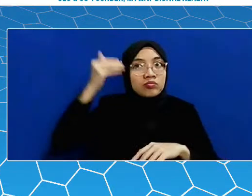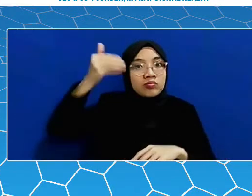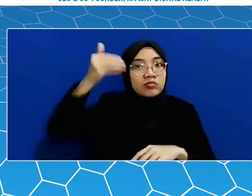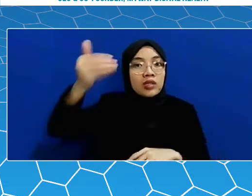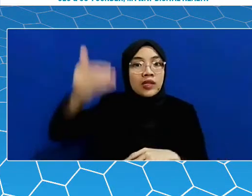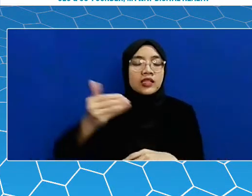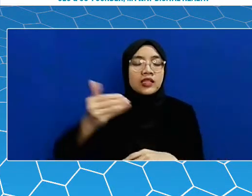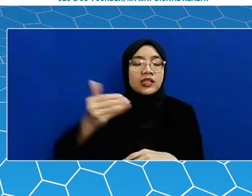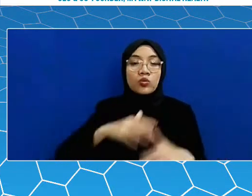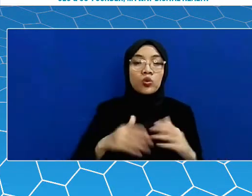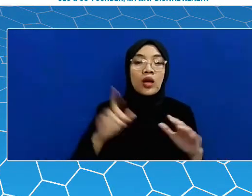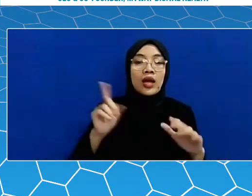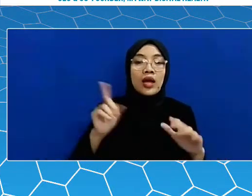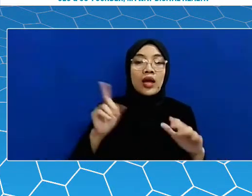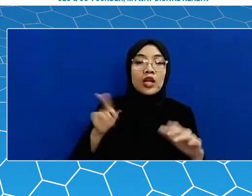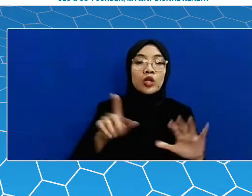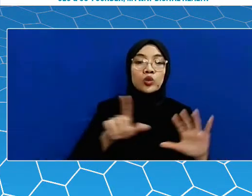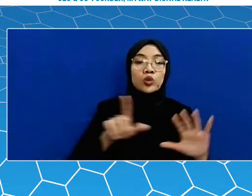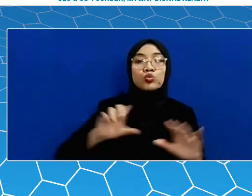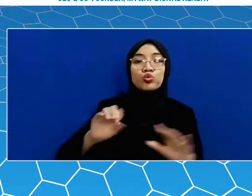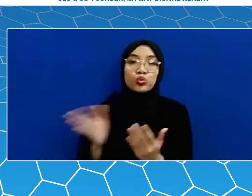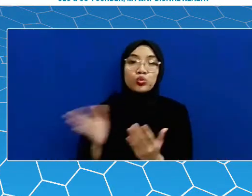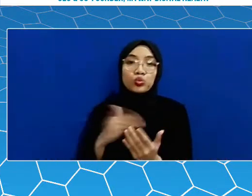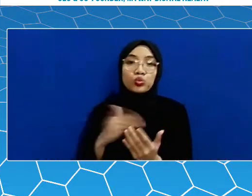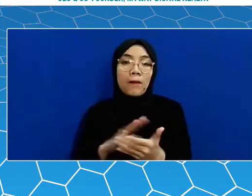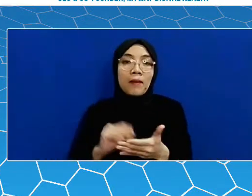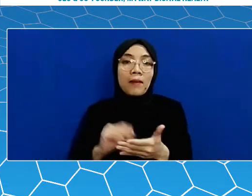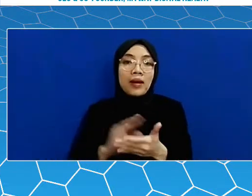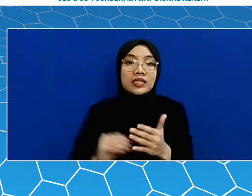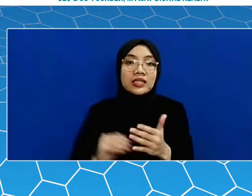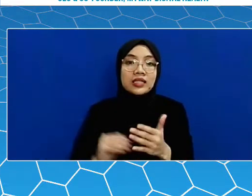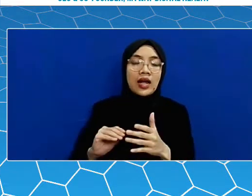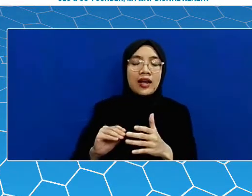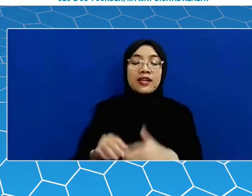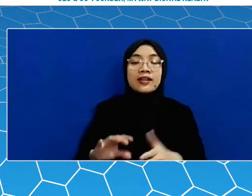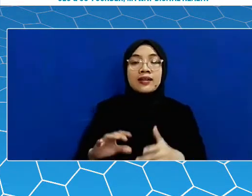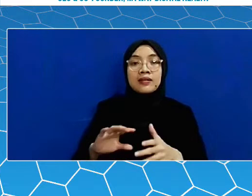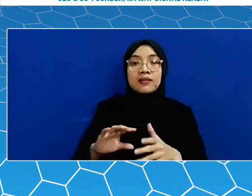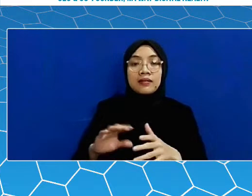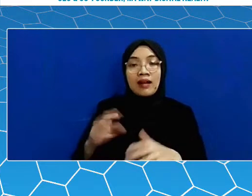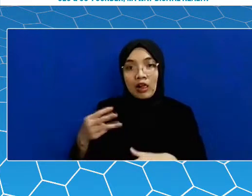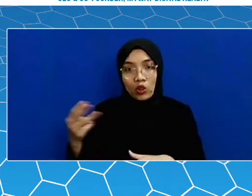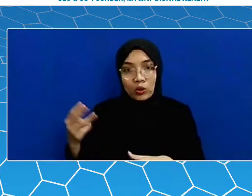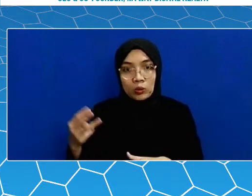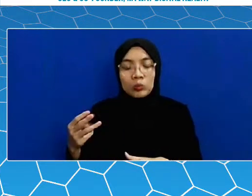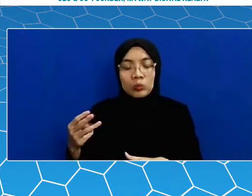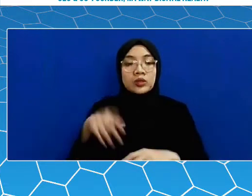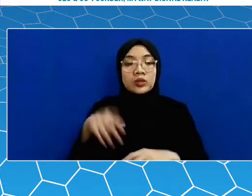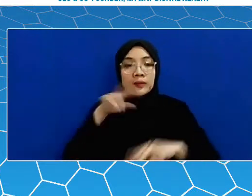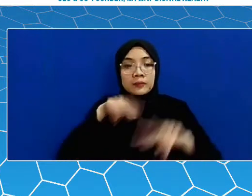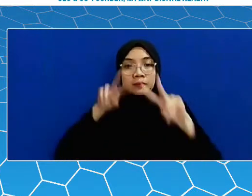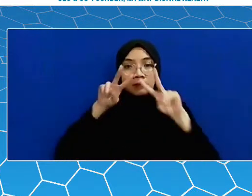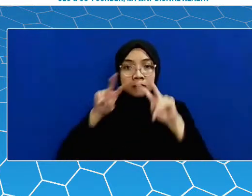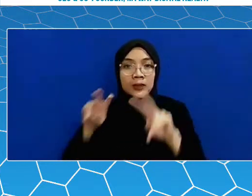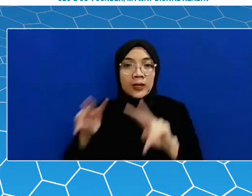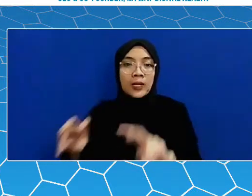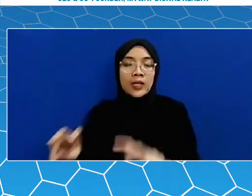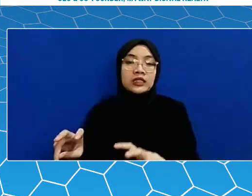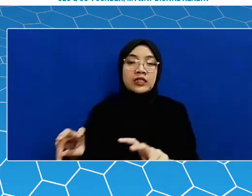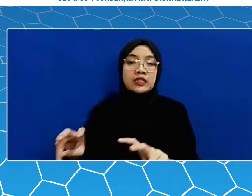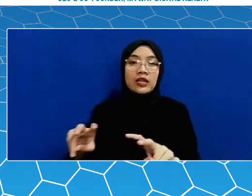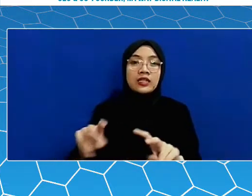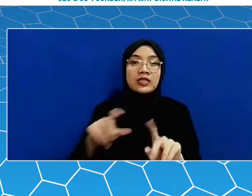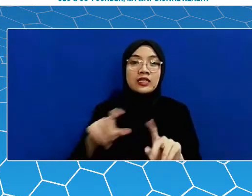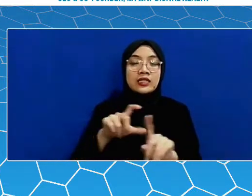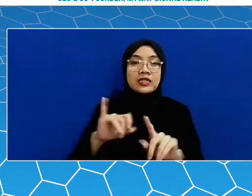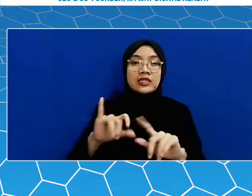models predicting pretty much every complication of diabetes, from acute low blood sugar events